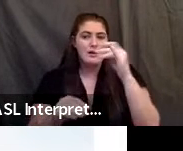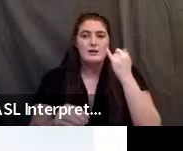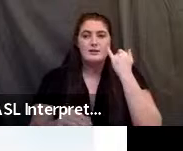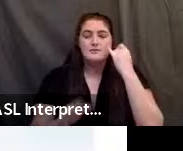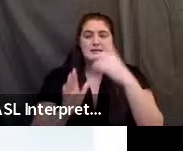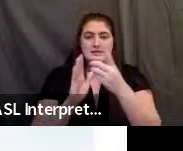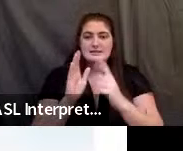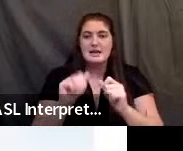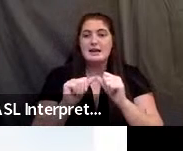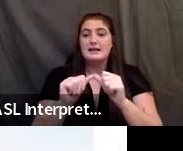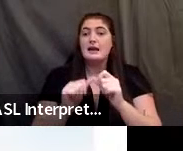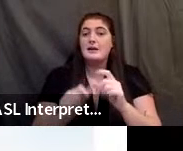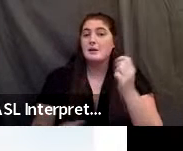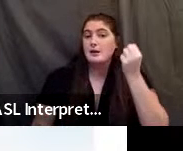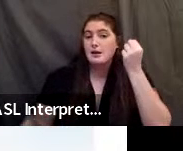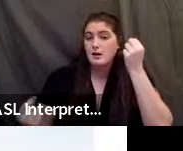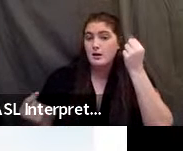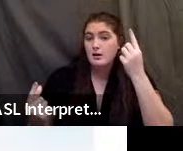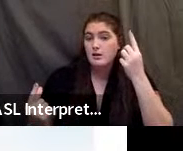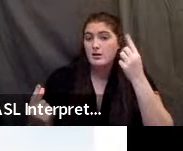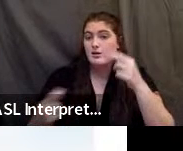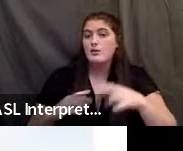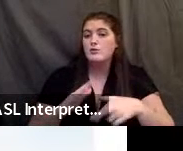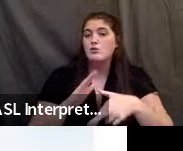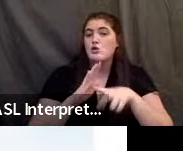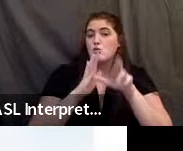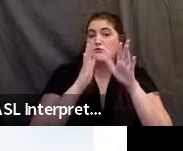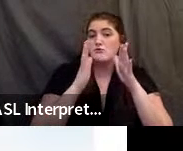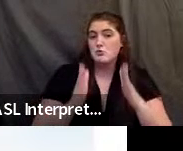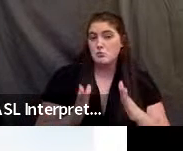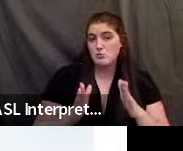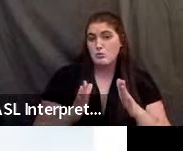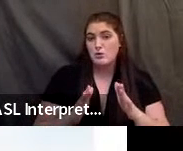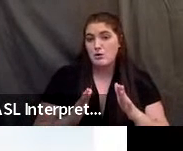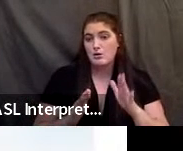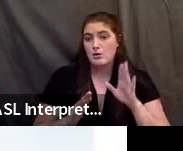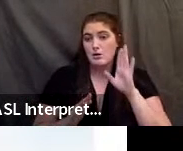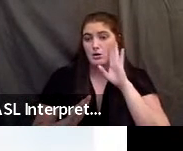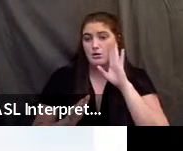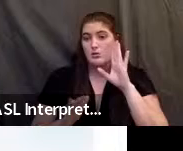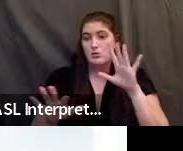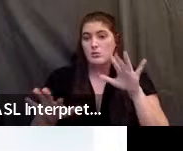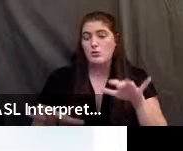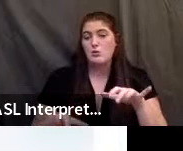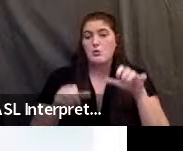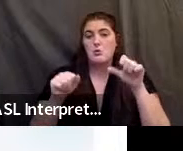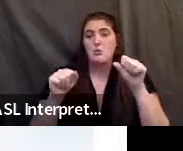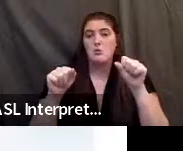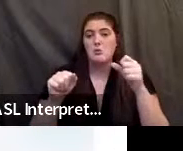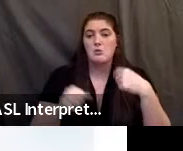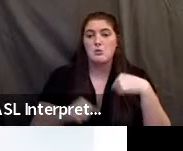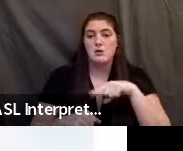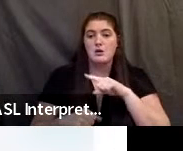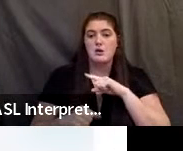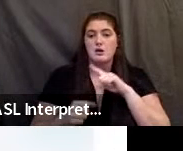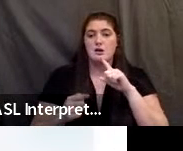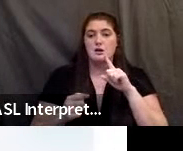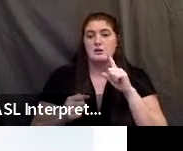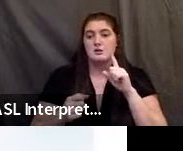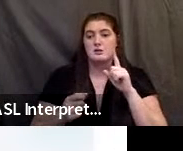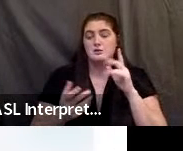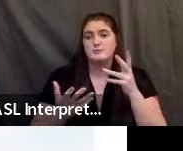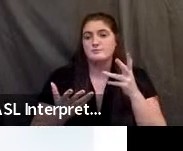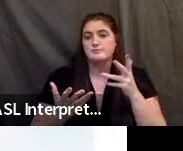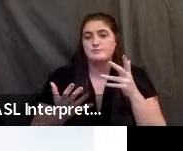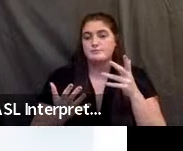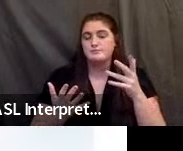continues. However, the reviewer still will hold us to the what